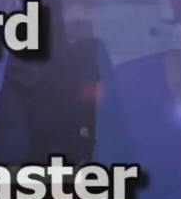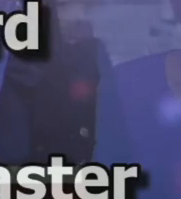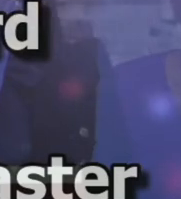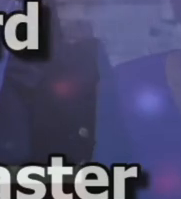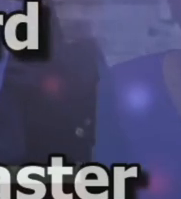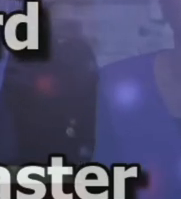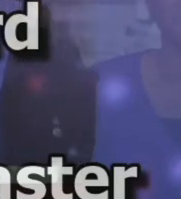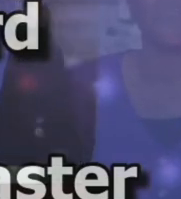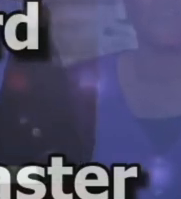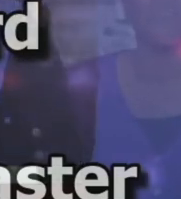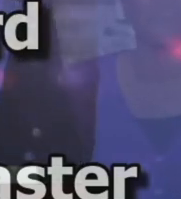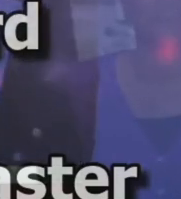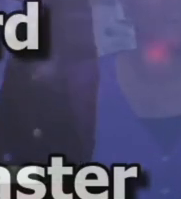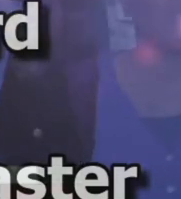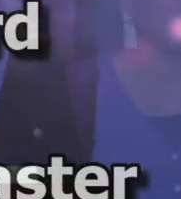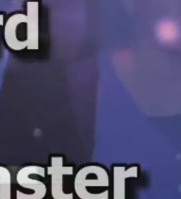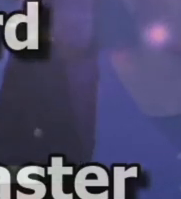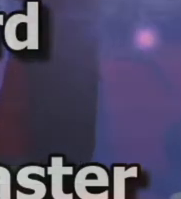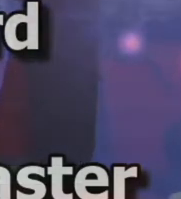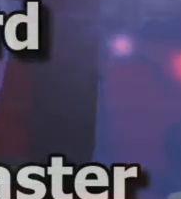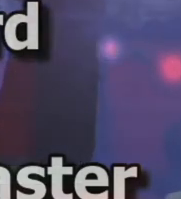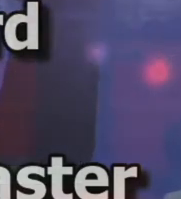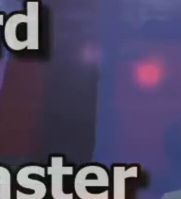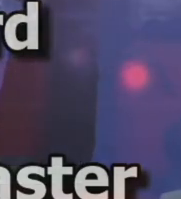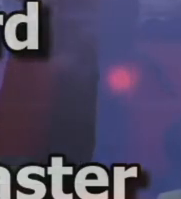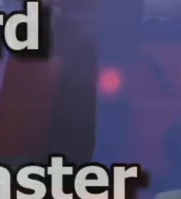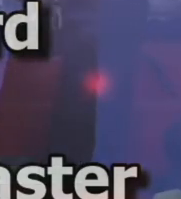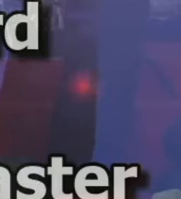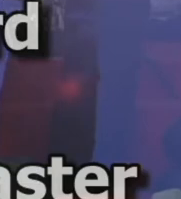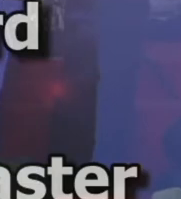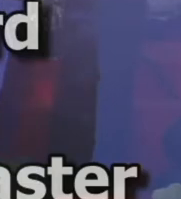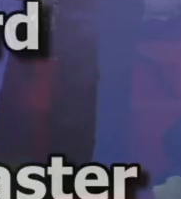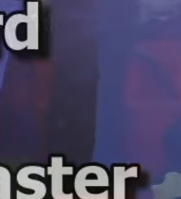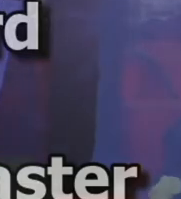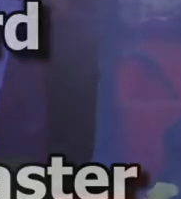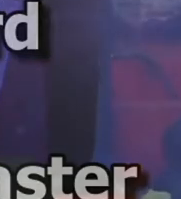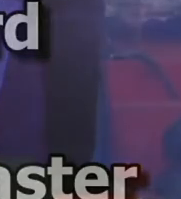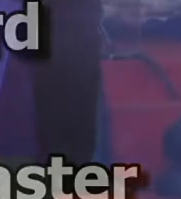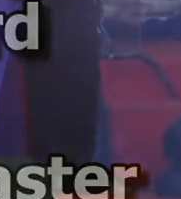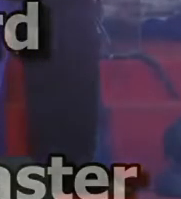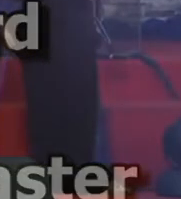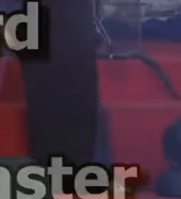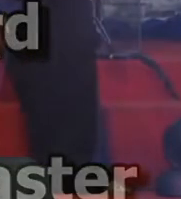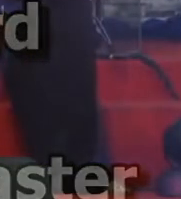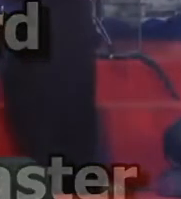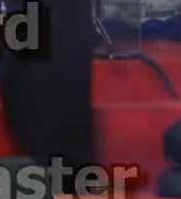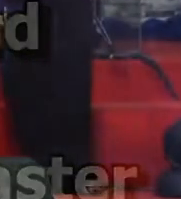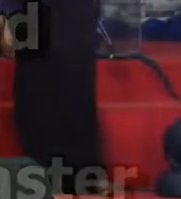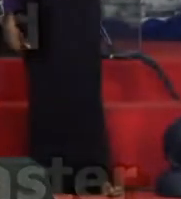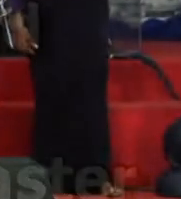ready to do your will. Yes, Father, would you mold us?